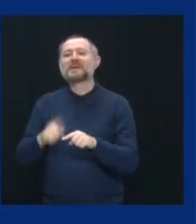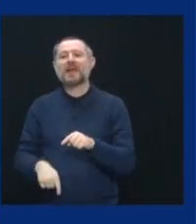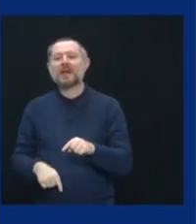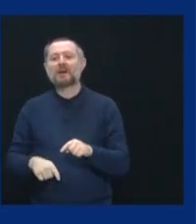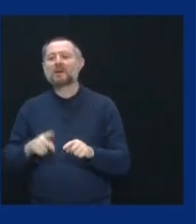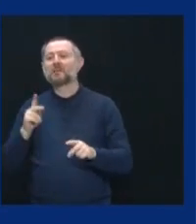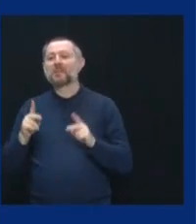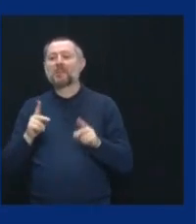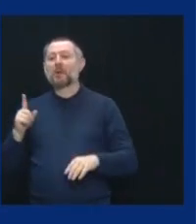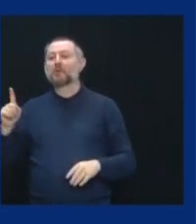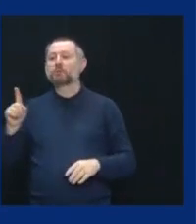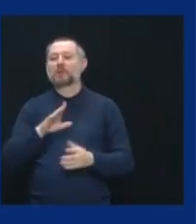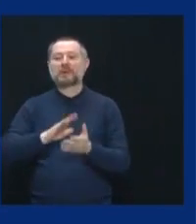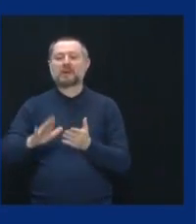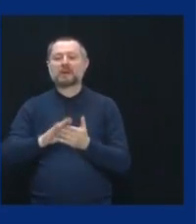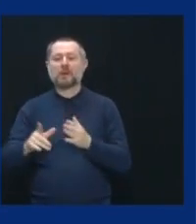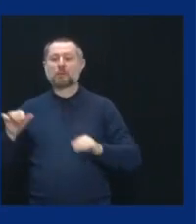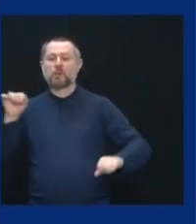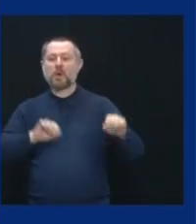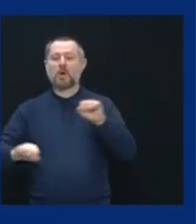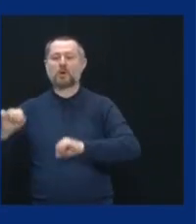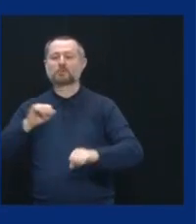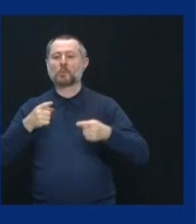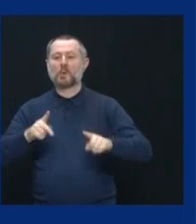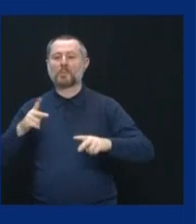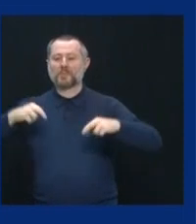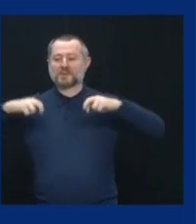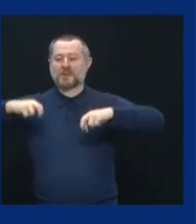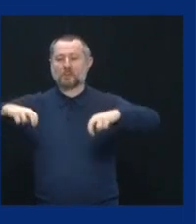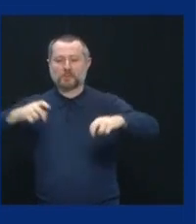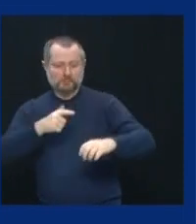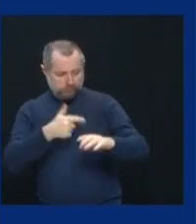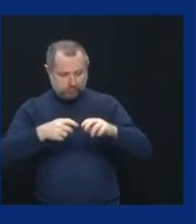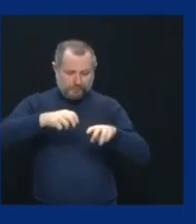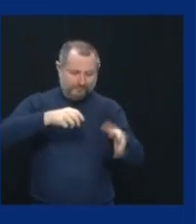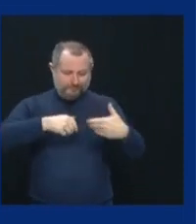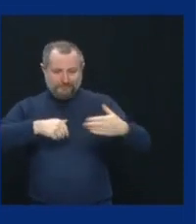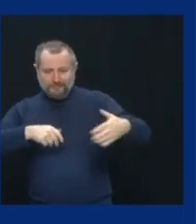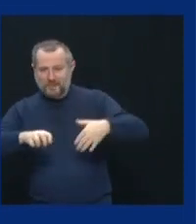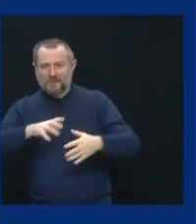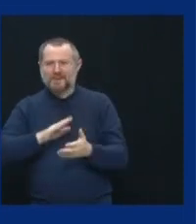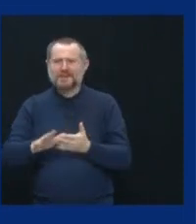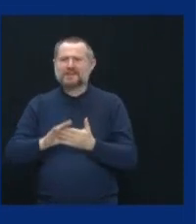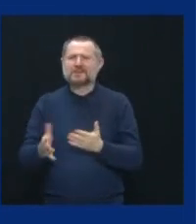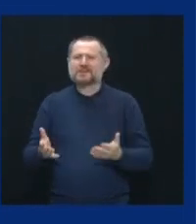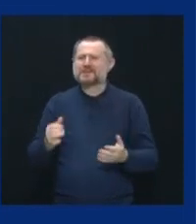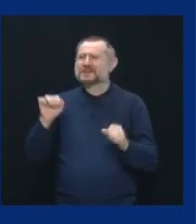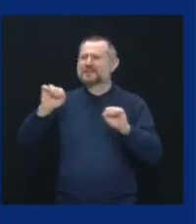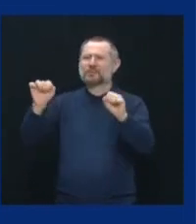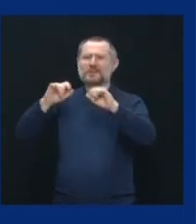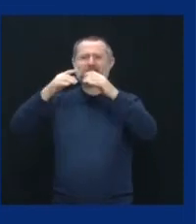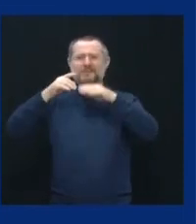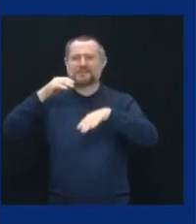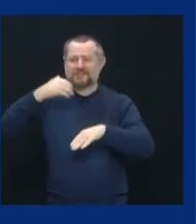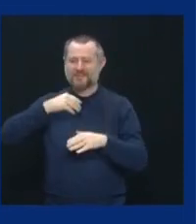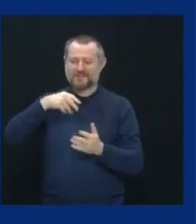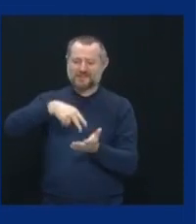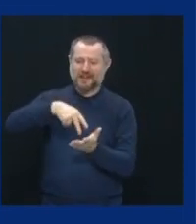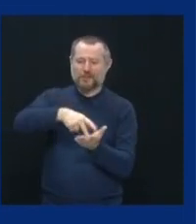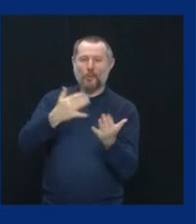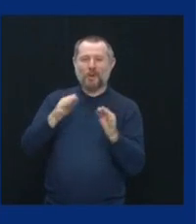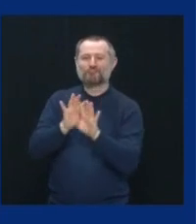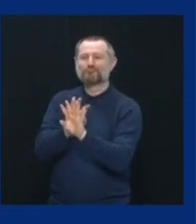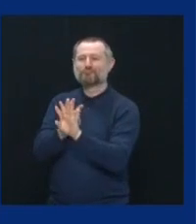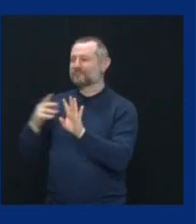hazmat suits through a train. You can't clean stations with these